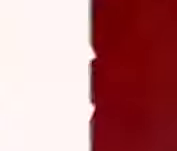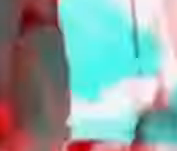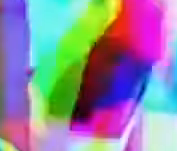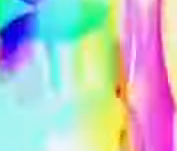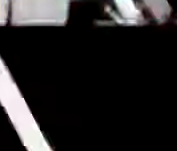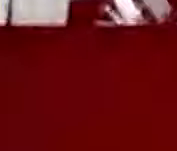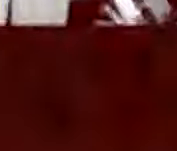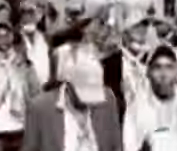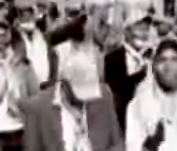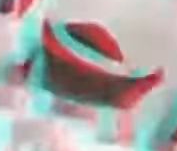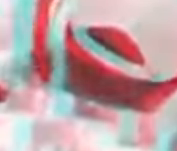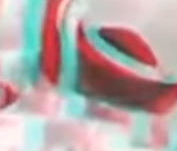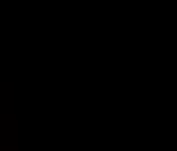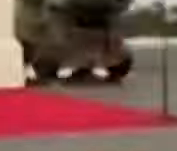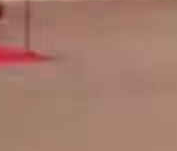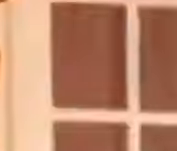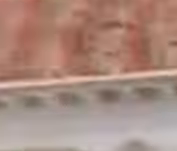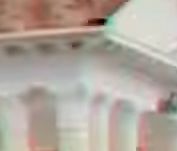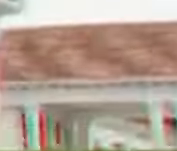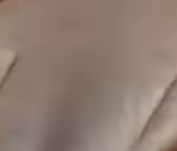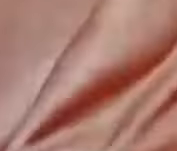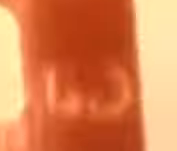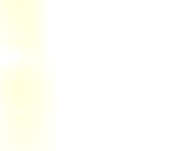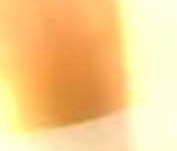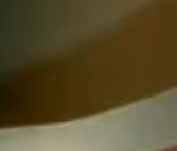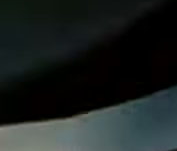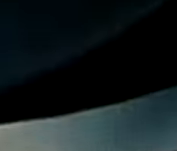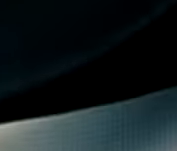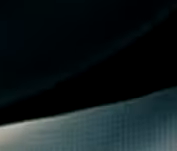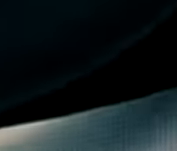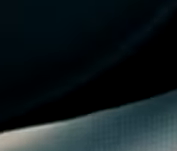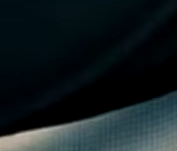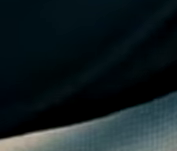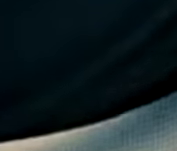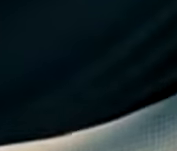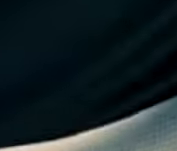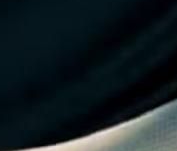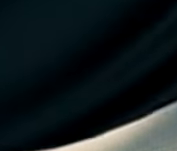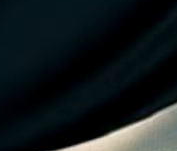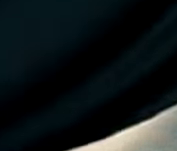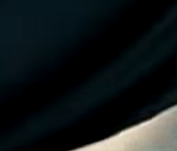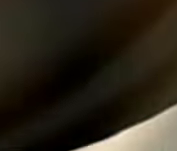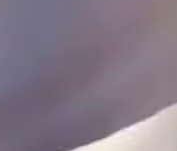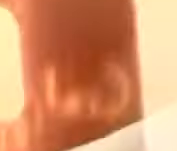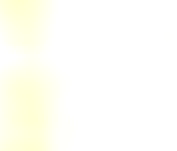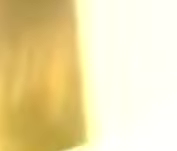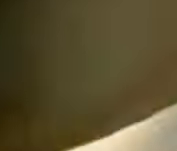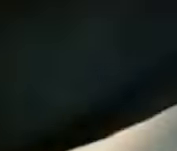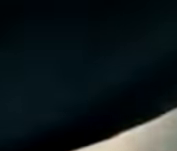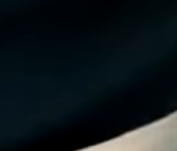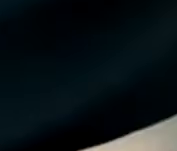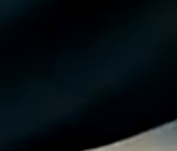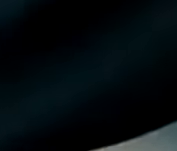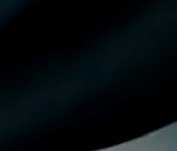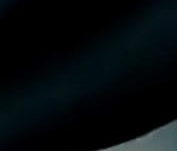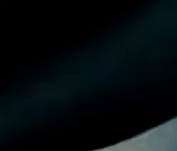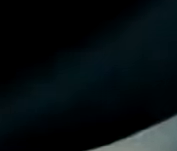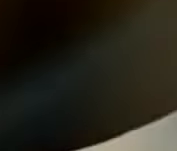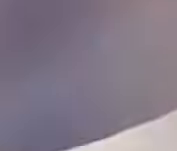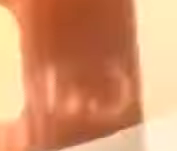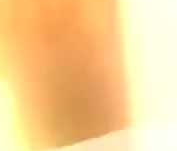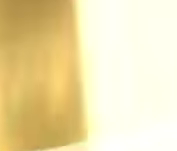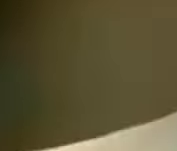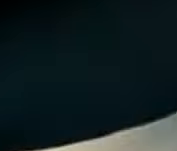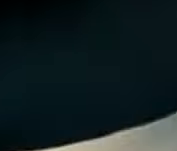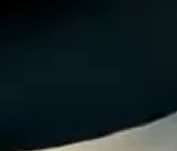As campaign intensified for the upcoming general election, what does all this mean for you, the voter? What do the candidates have to